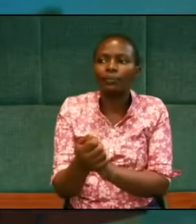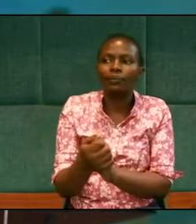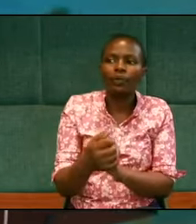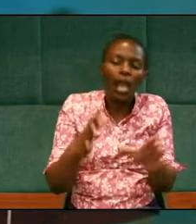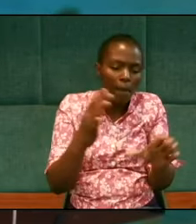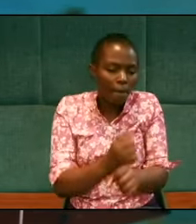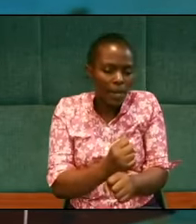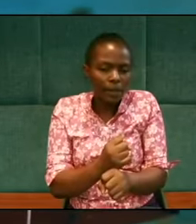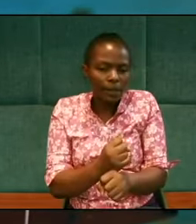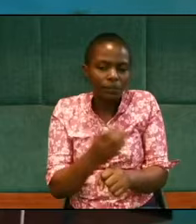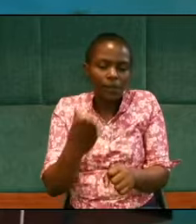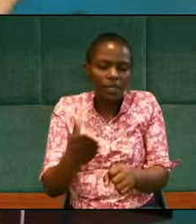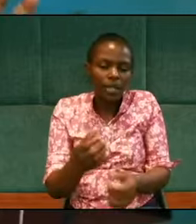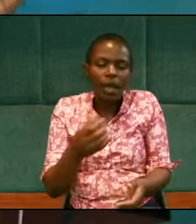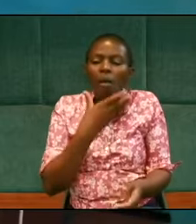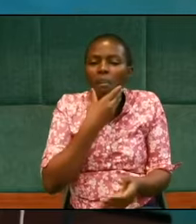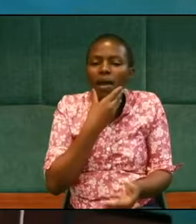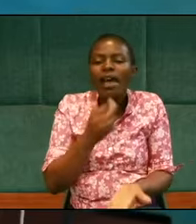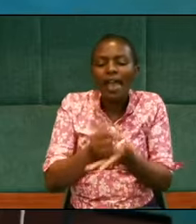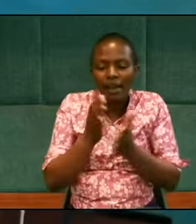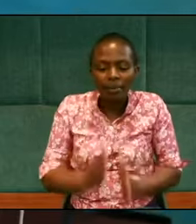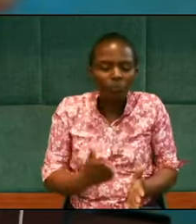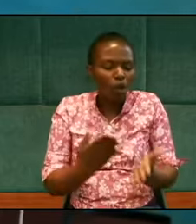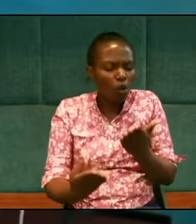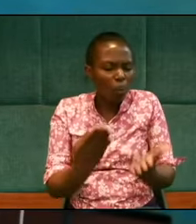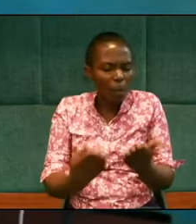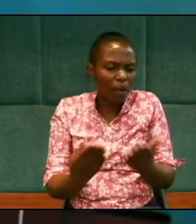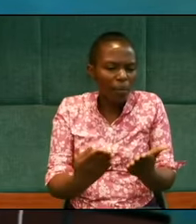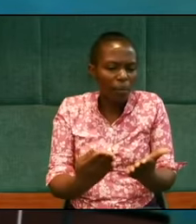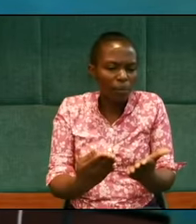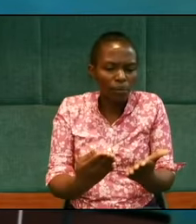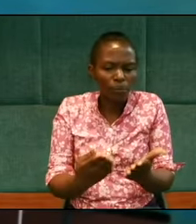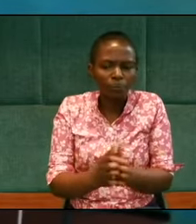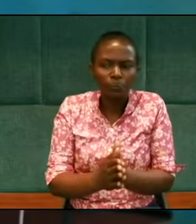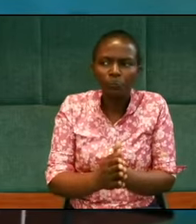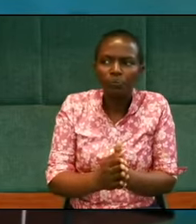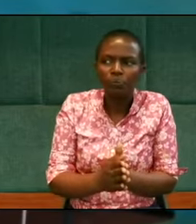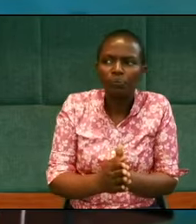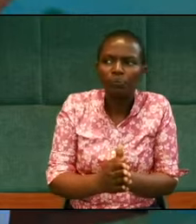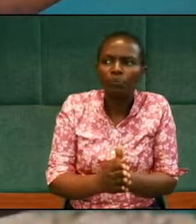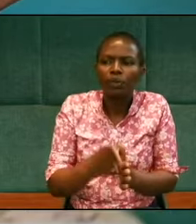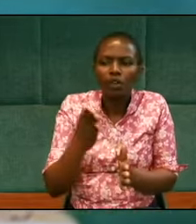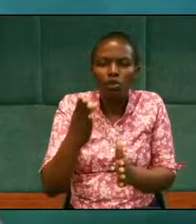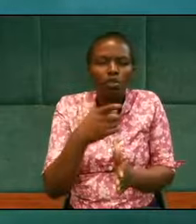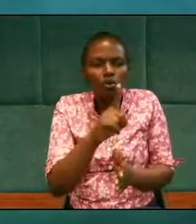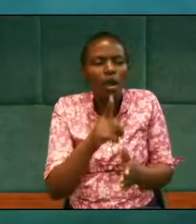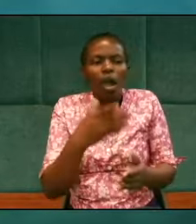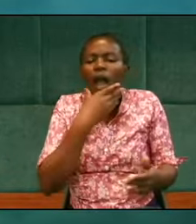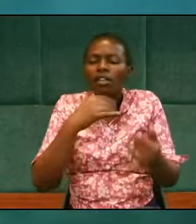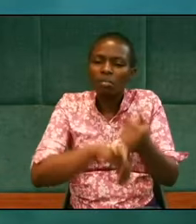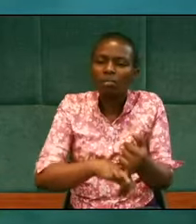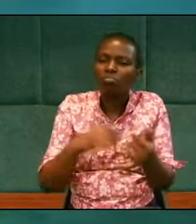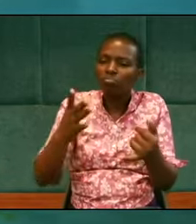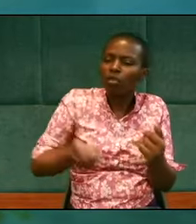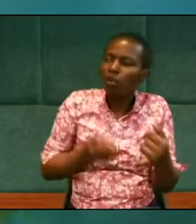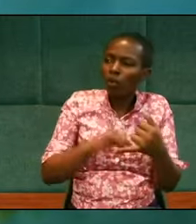will make him a helper, comparable. Some versions will say suitable. Listen, your husband may not be